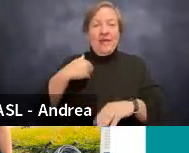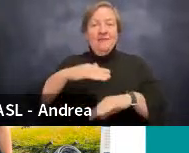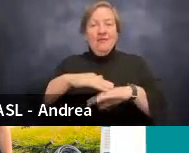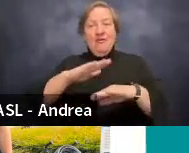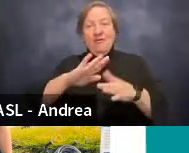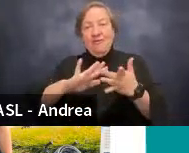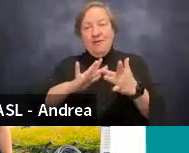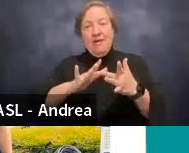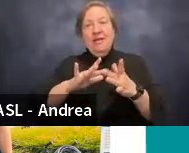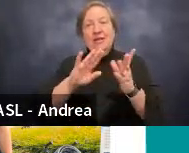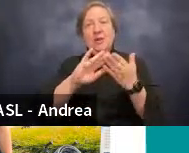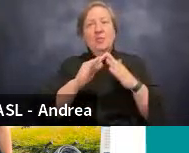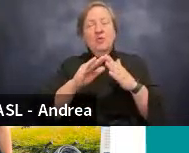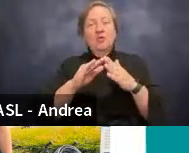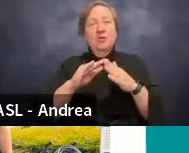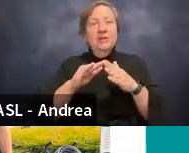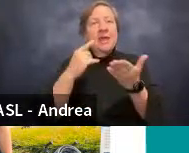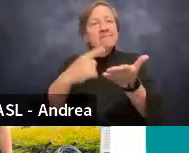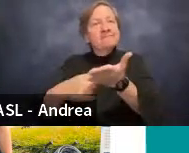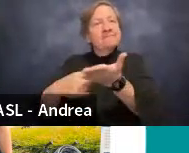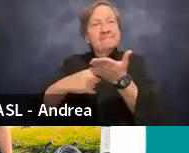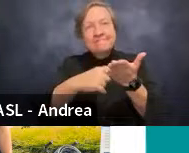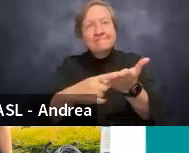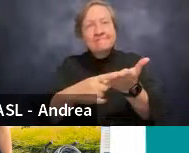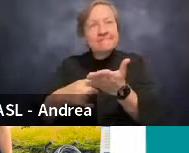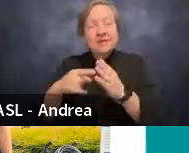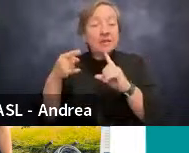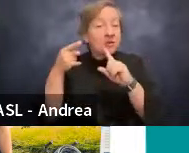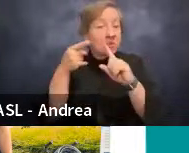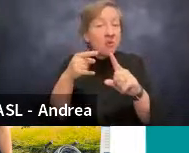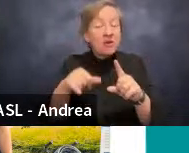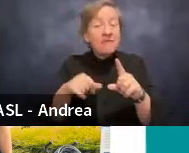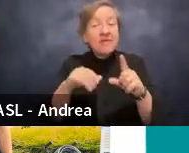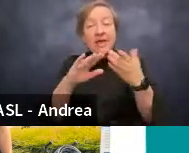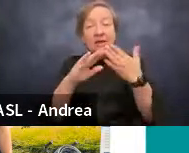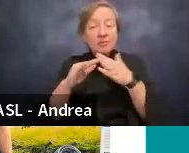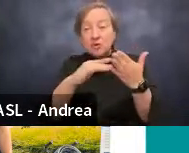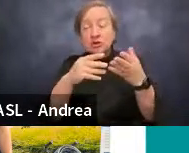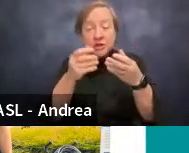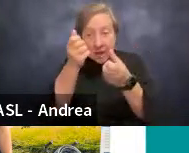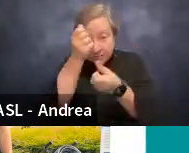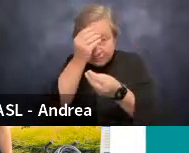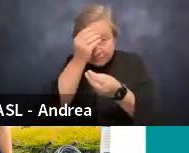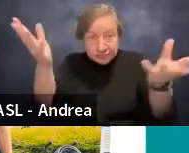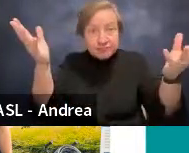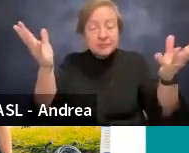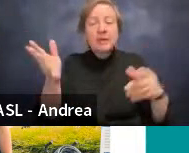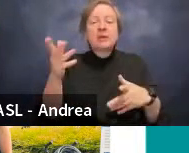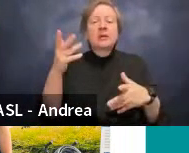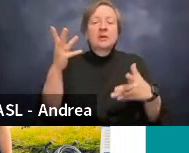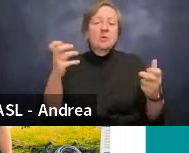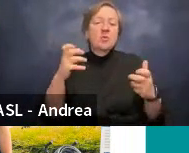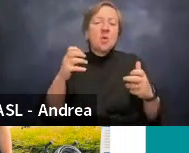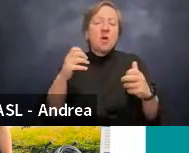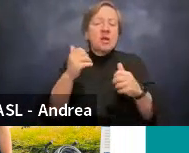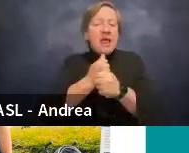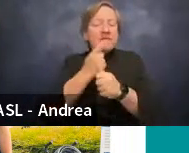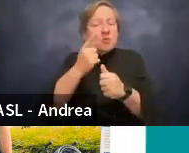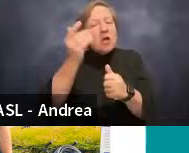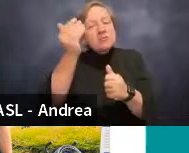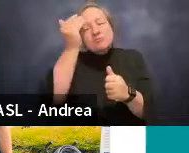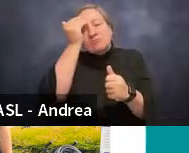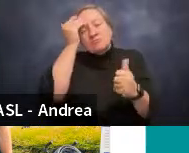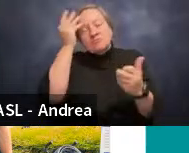community briefing. And what the purpose of that briefing was to get folks up to speed on the